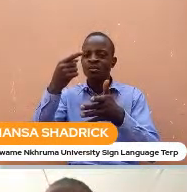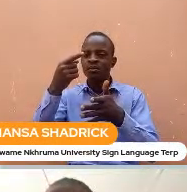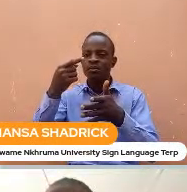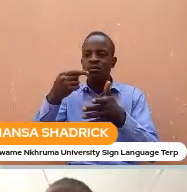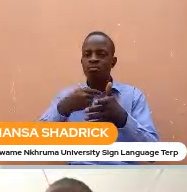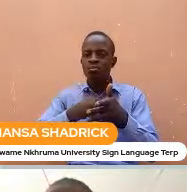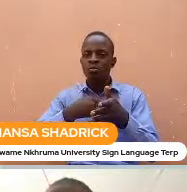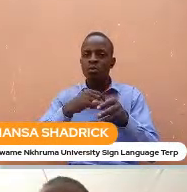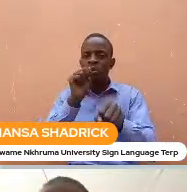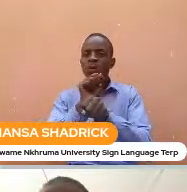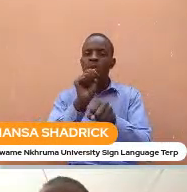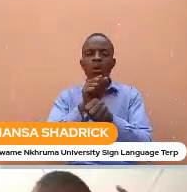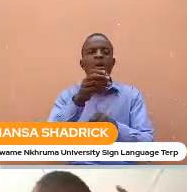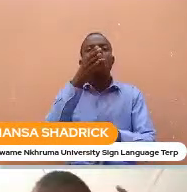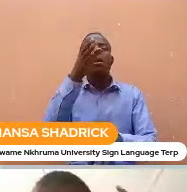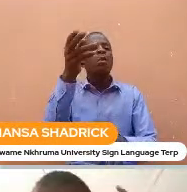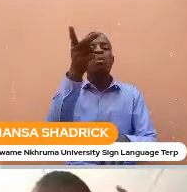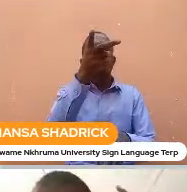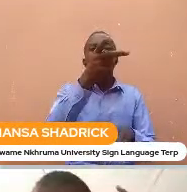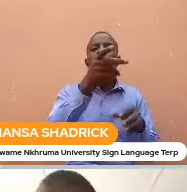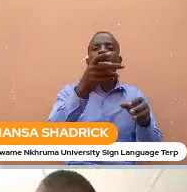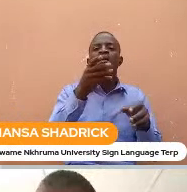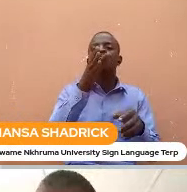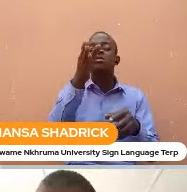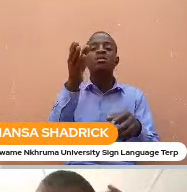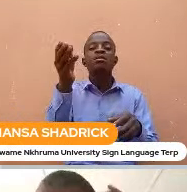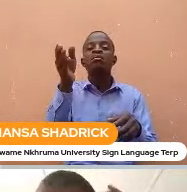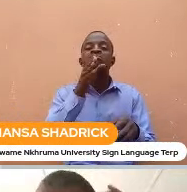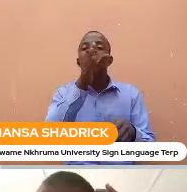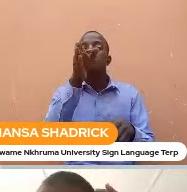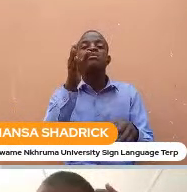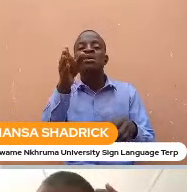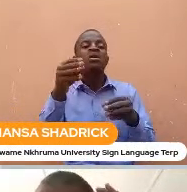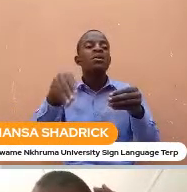that if people run out of condoms, they use